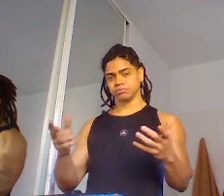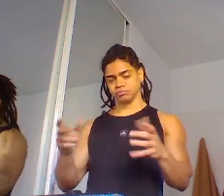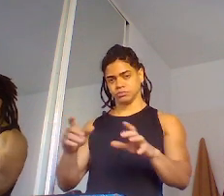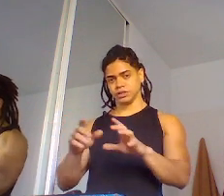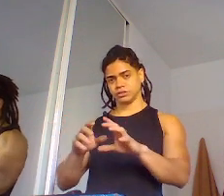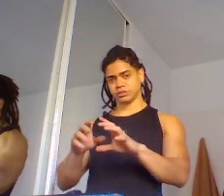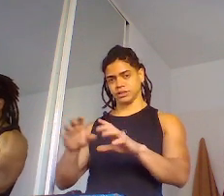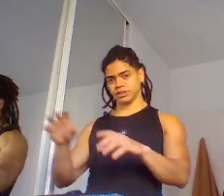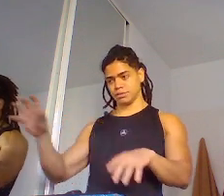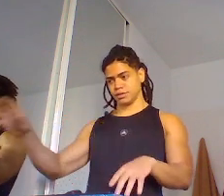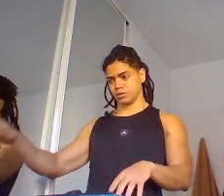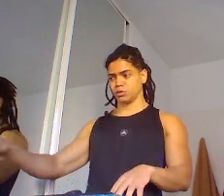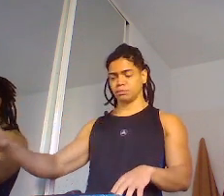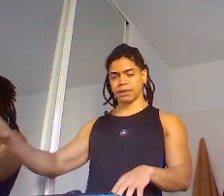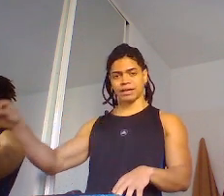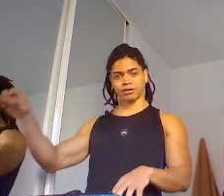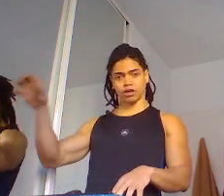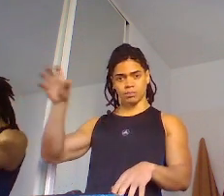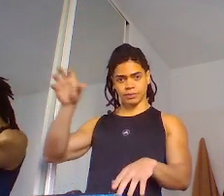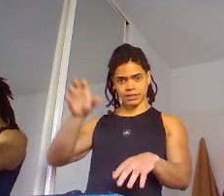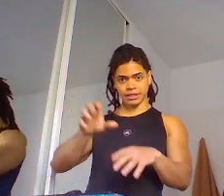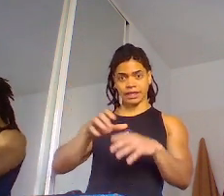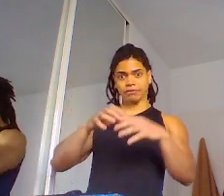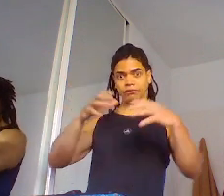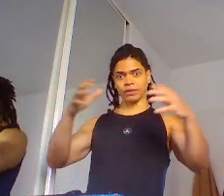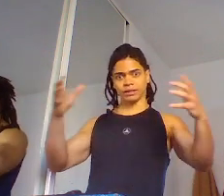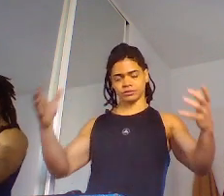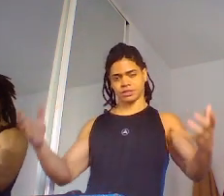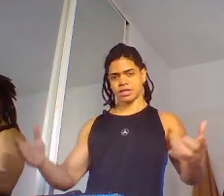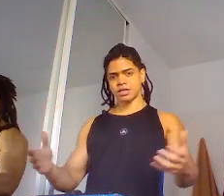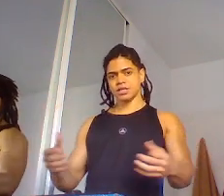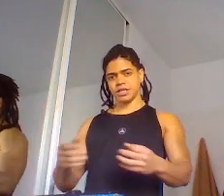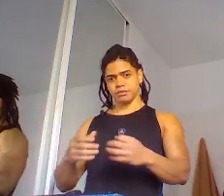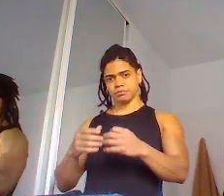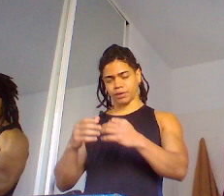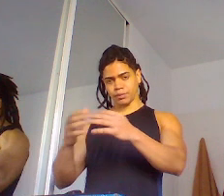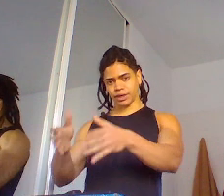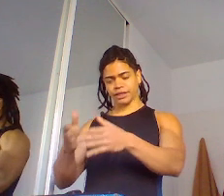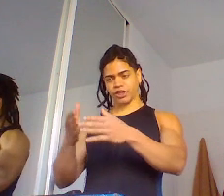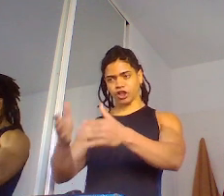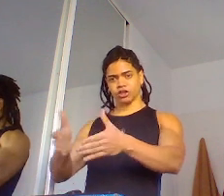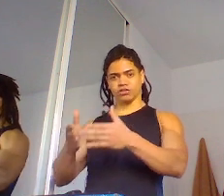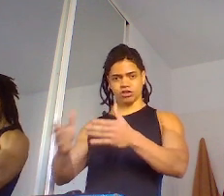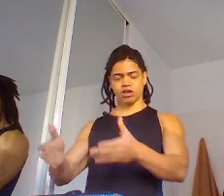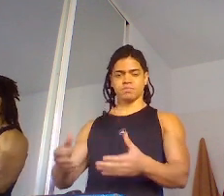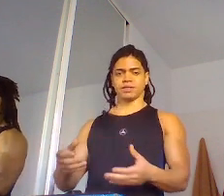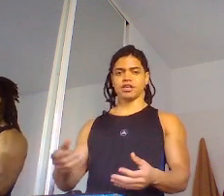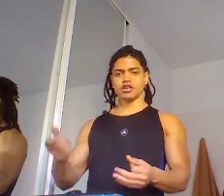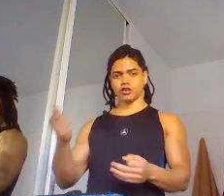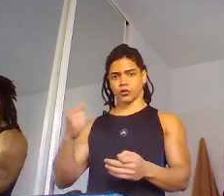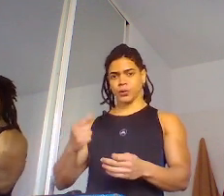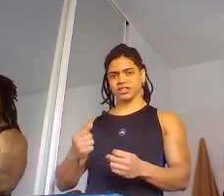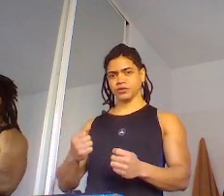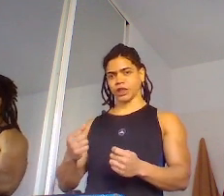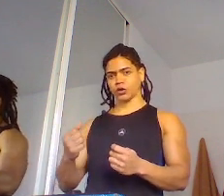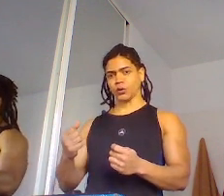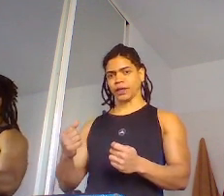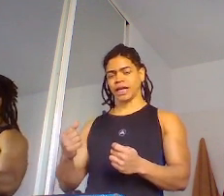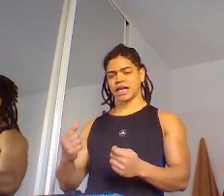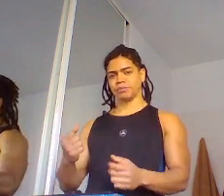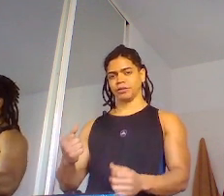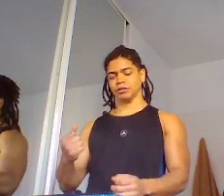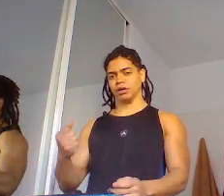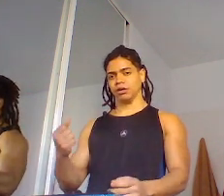Alphabet, which is the Google parent company that invests in primarily technology company through its